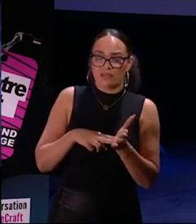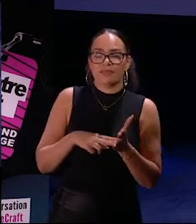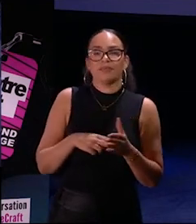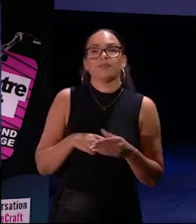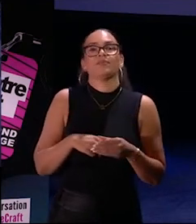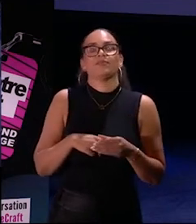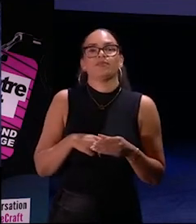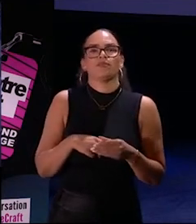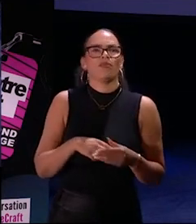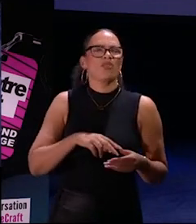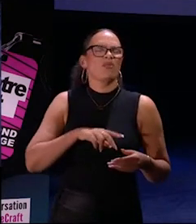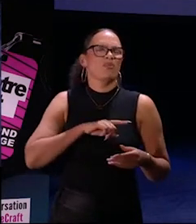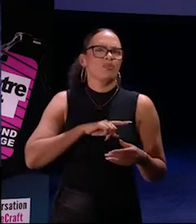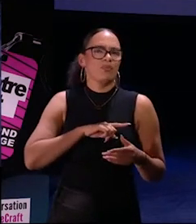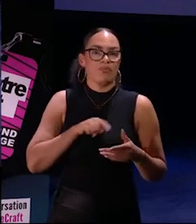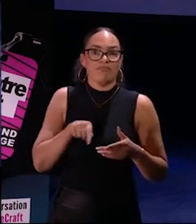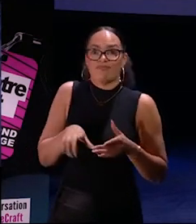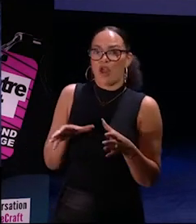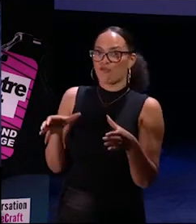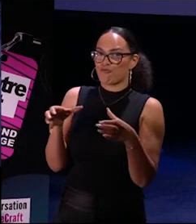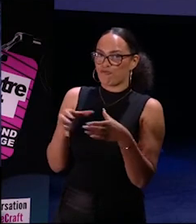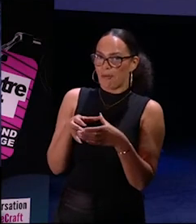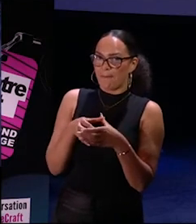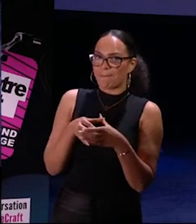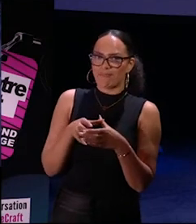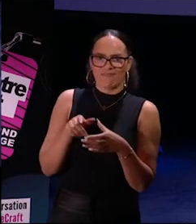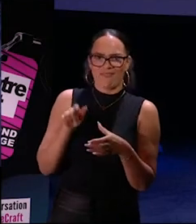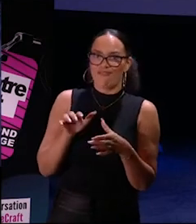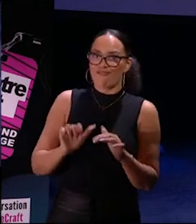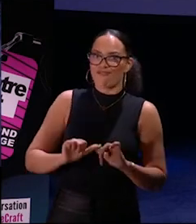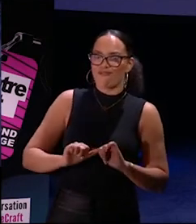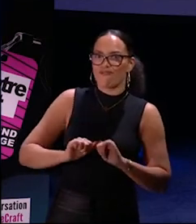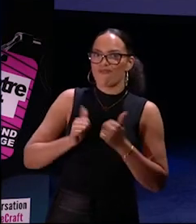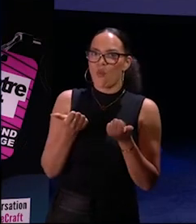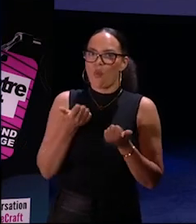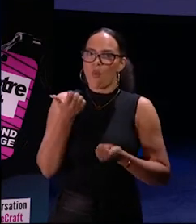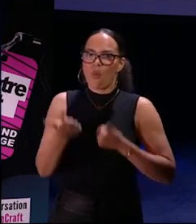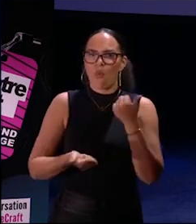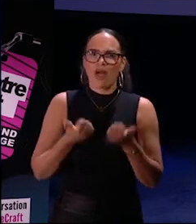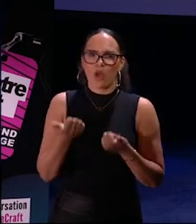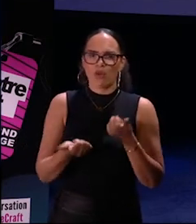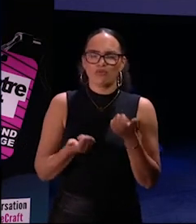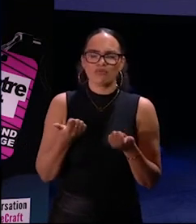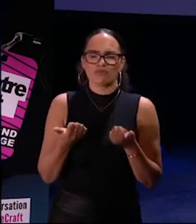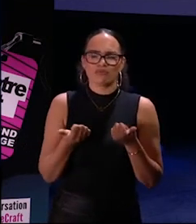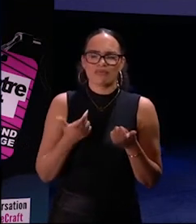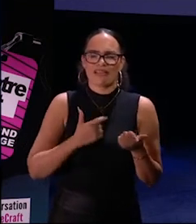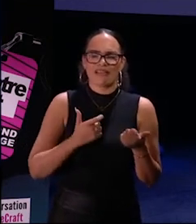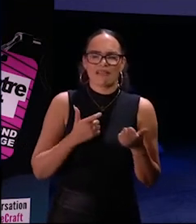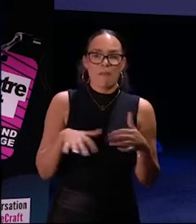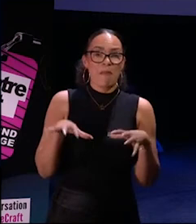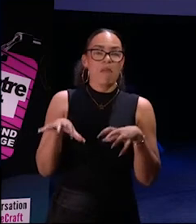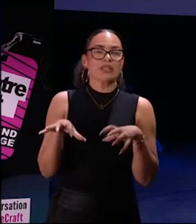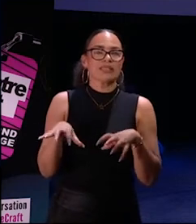well, particularly, was it's a group of well-known monsters, everyone from Frankenstein's monsters to